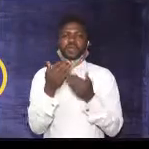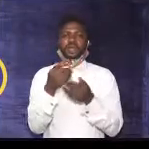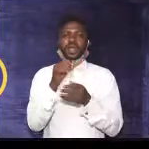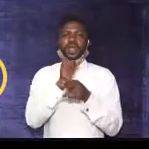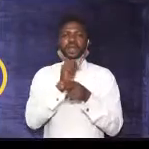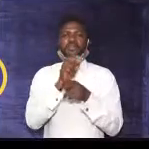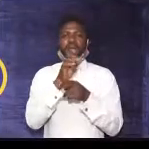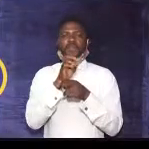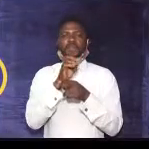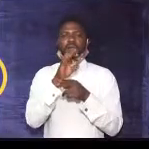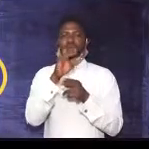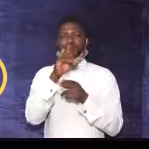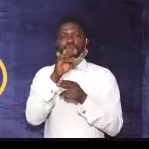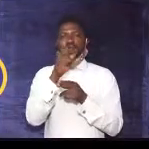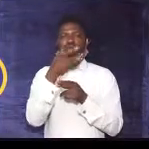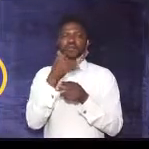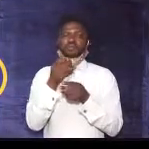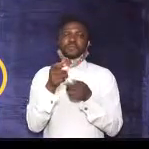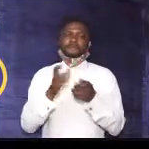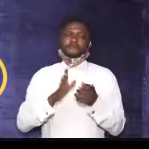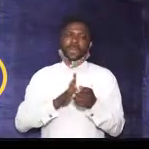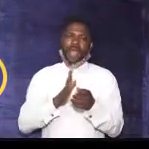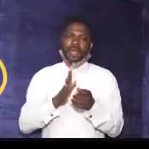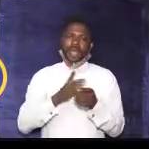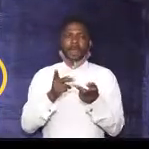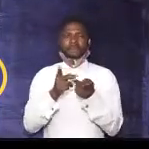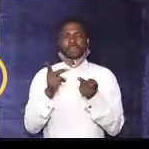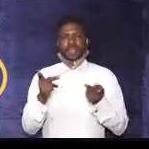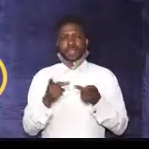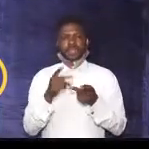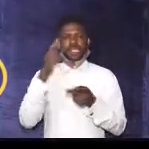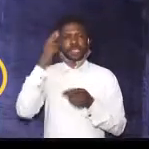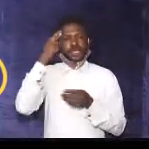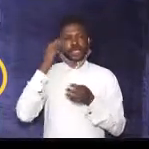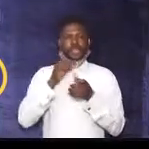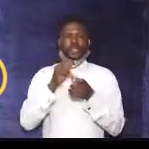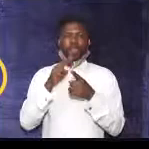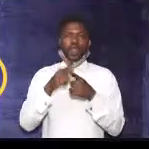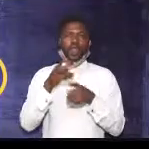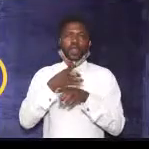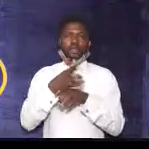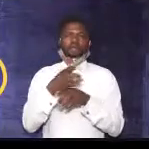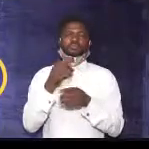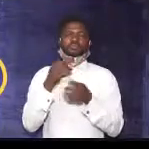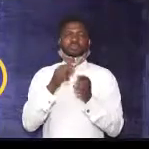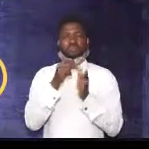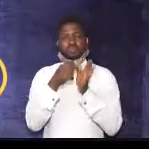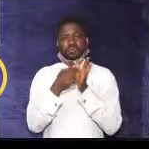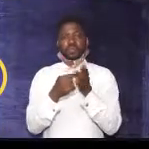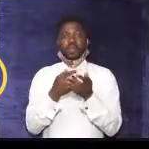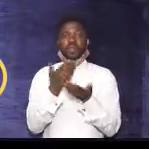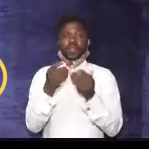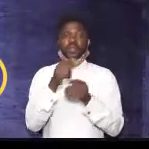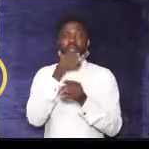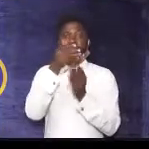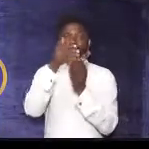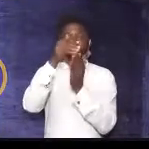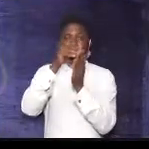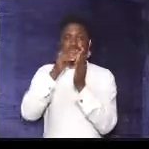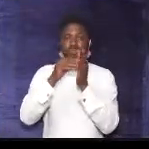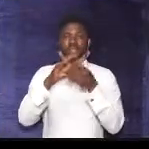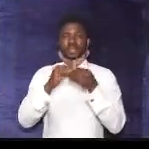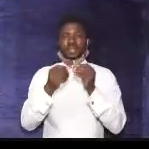Indicate whether adverbial clause of manner, place, reason, or cause. Indicate whether